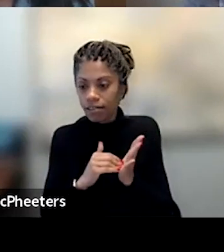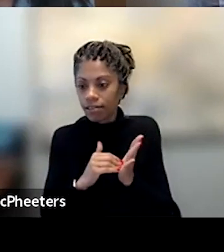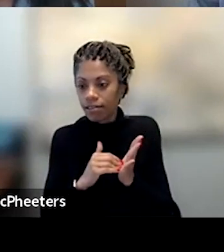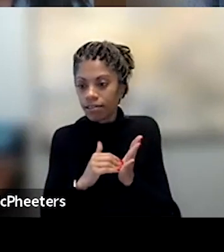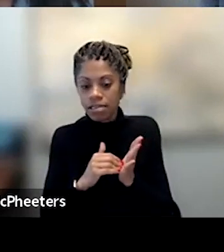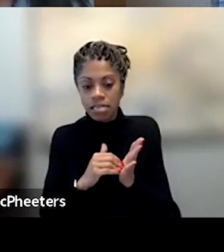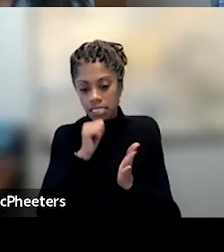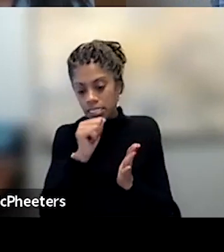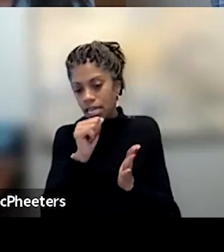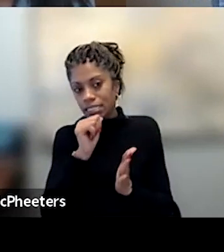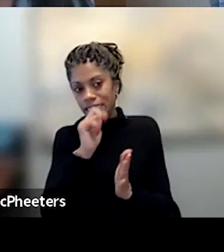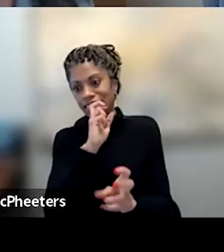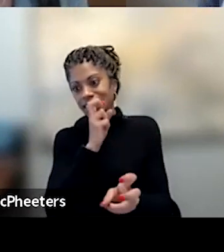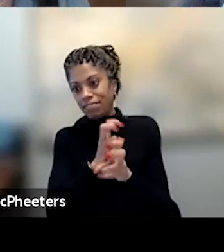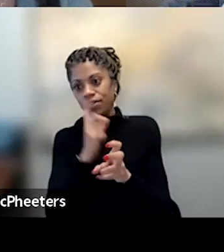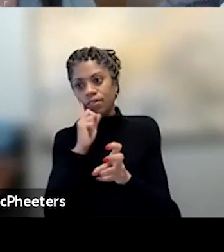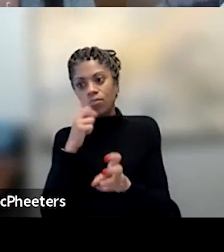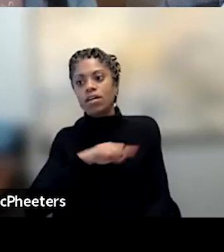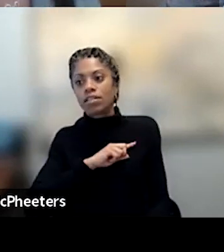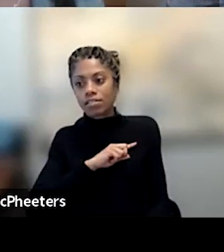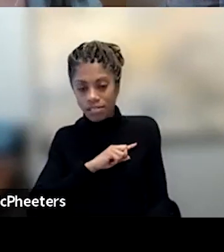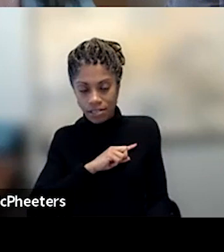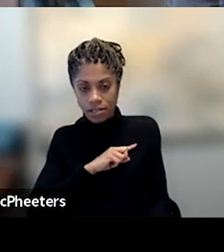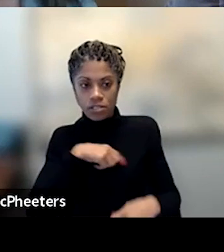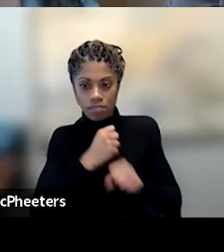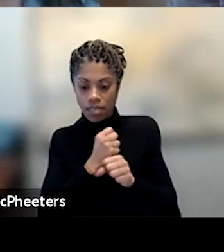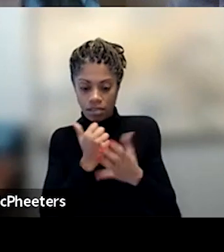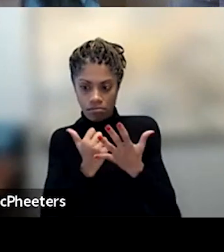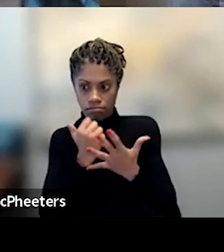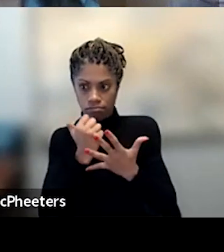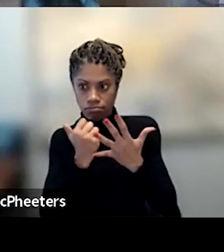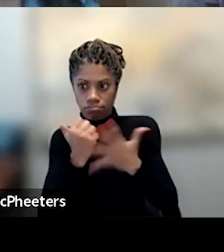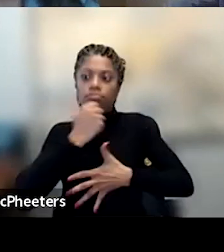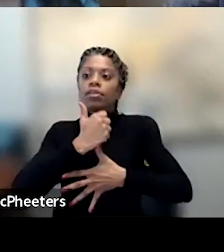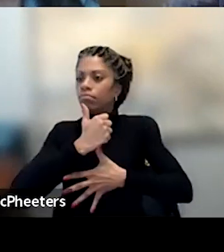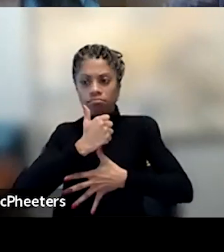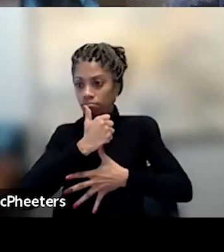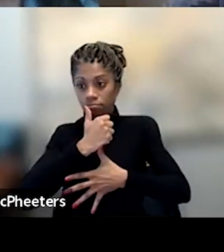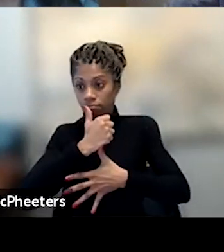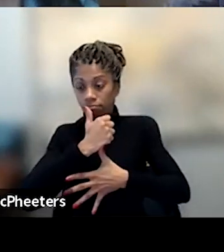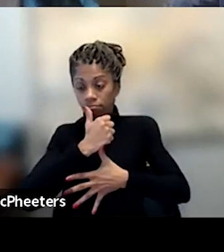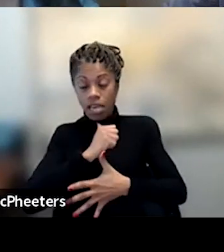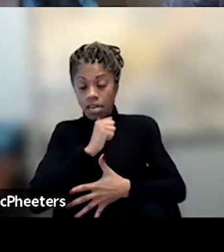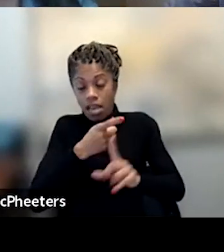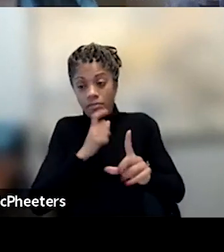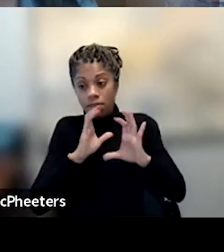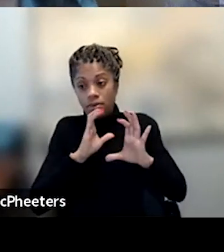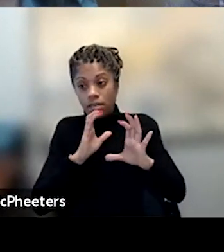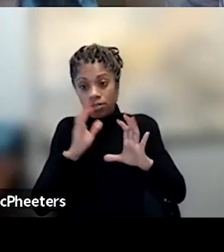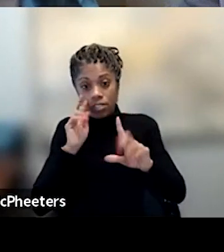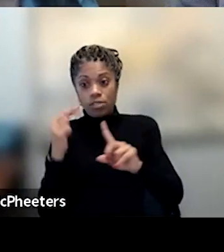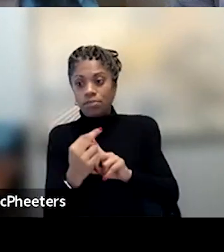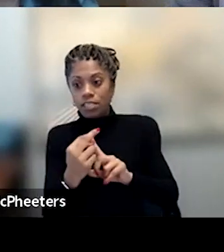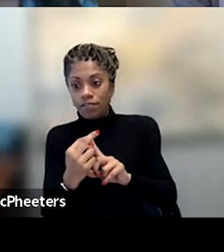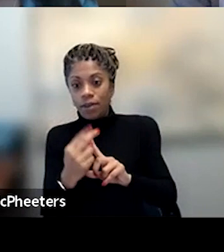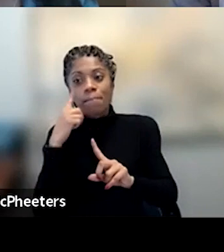difficult for us to make this a priority because it's not difficult to make it a priority from a communications perspective because it's a priority